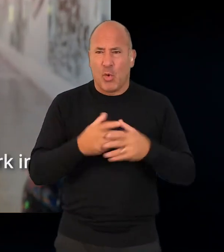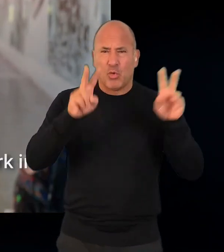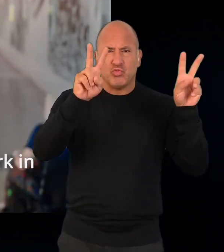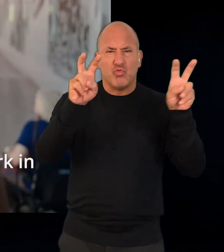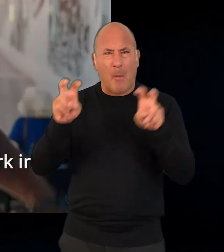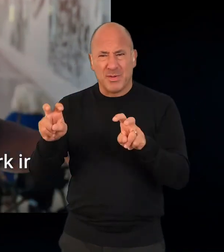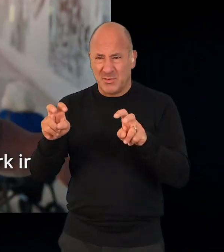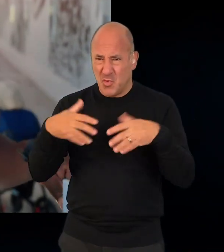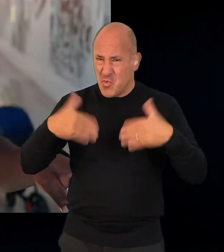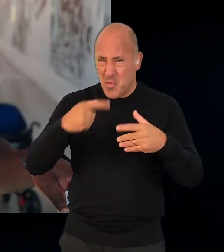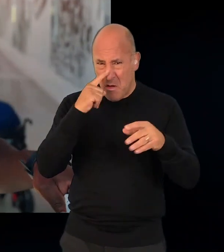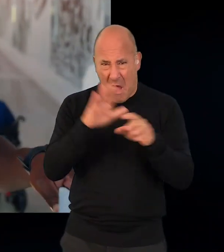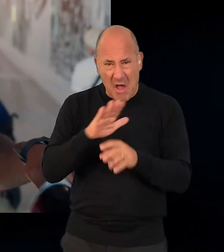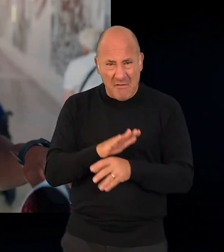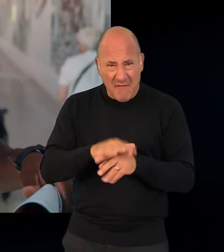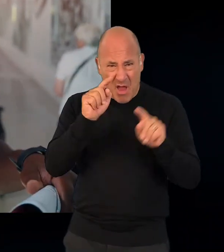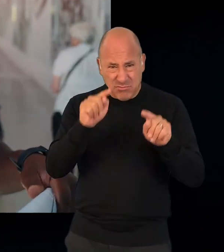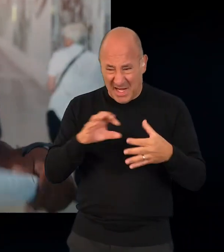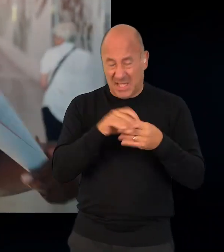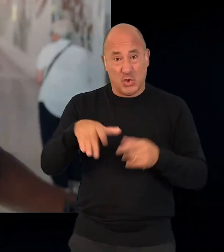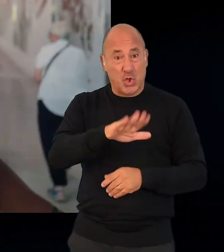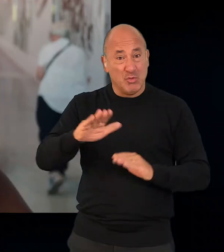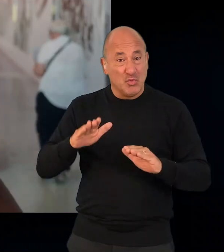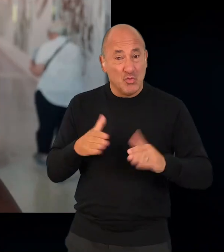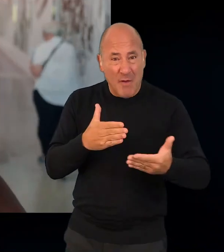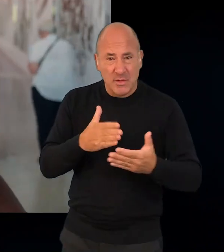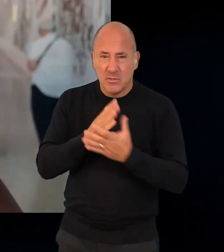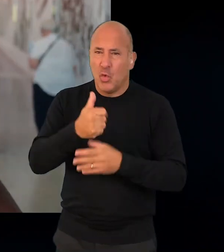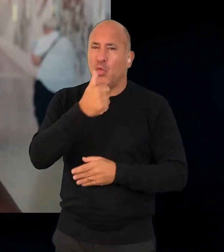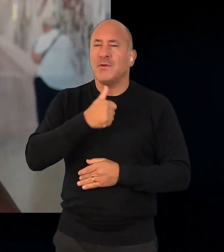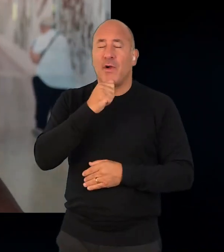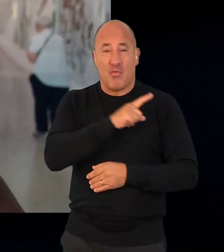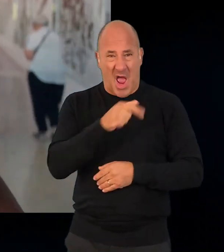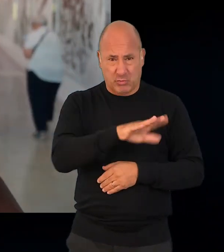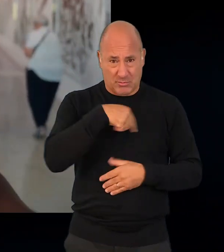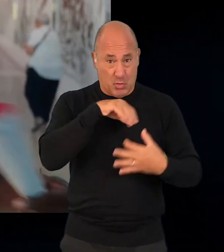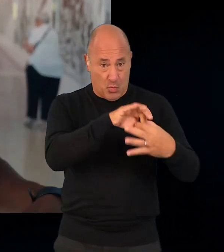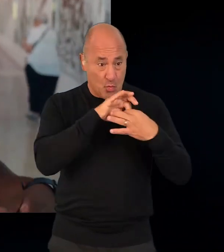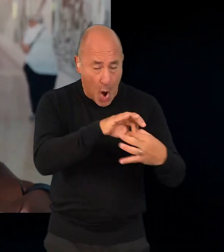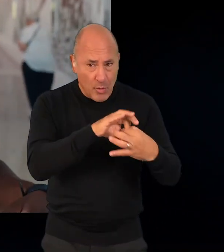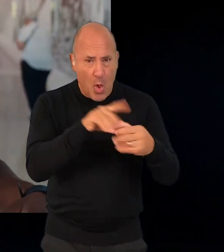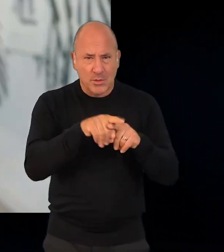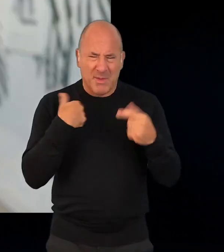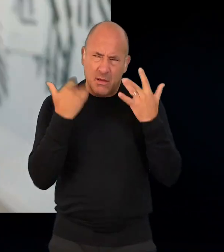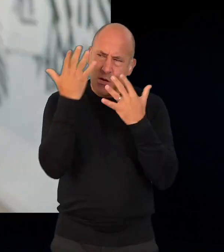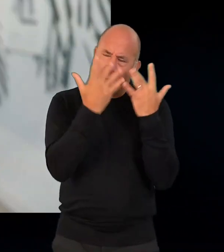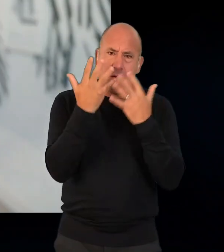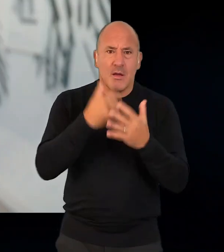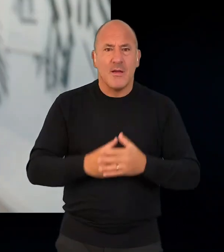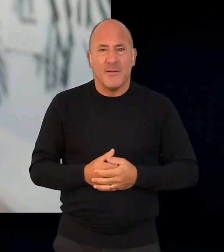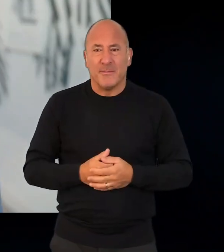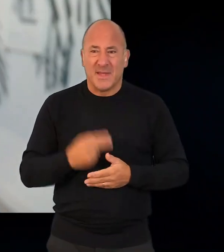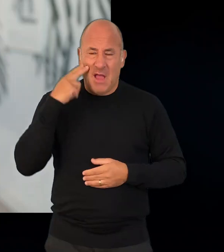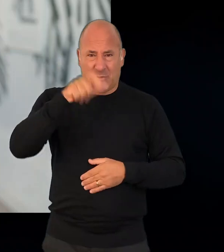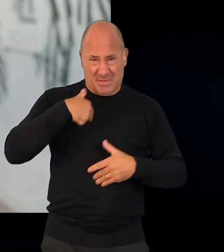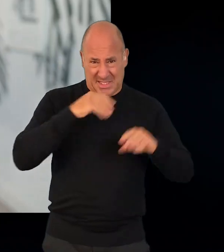upon, because I work in children's services, and they're going to be very useful for the children that I work with and for me to reflect on. I've taught deaf